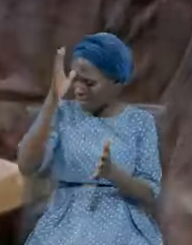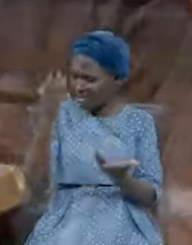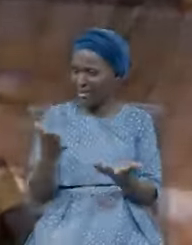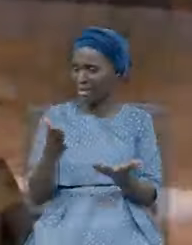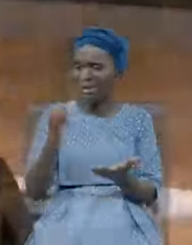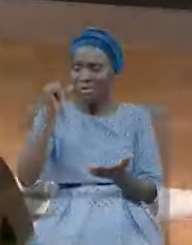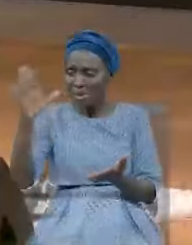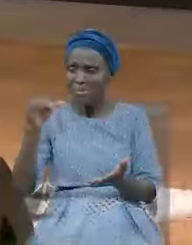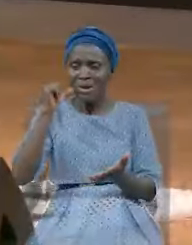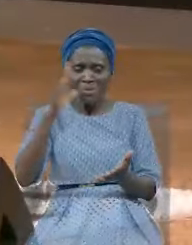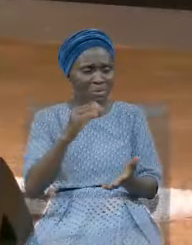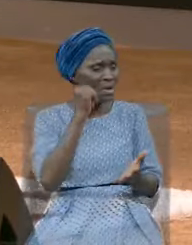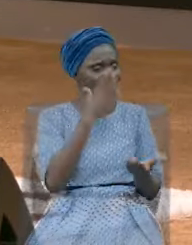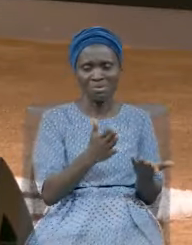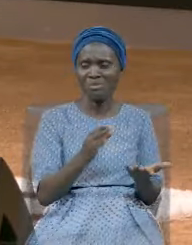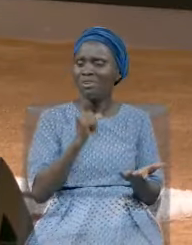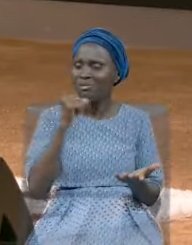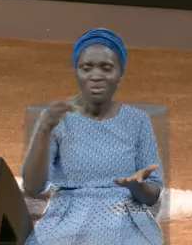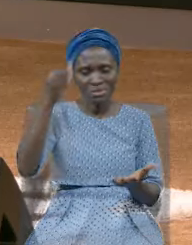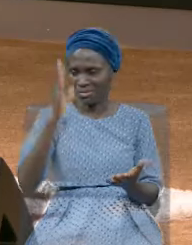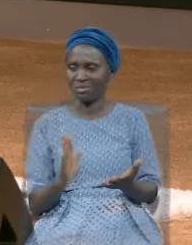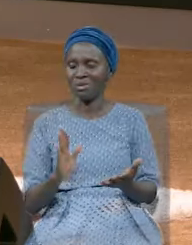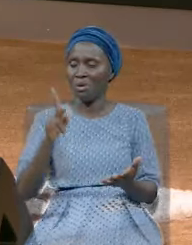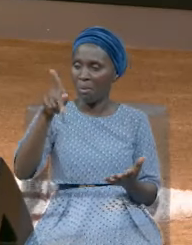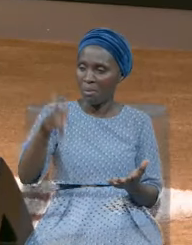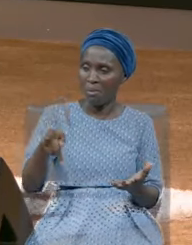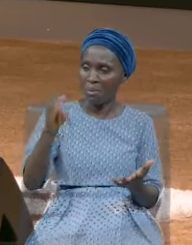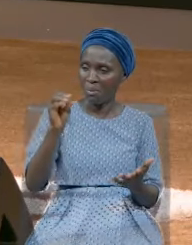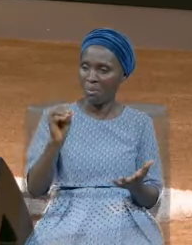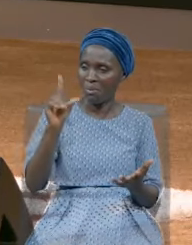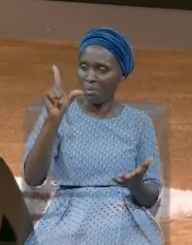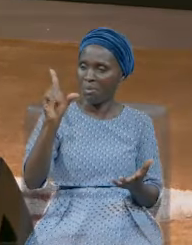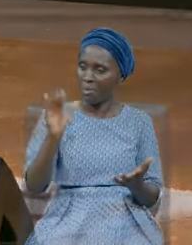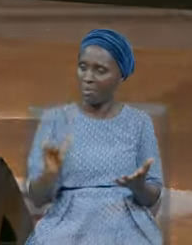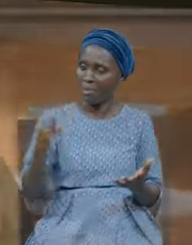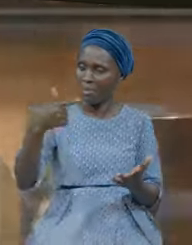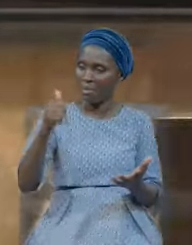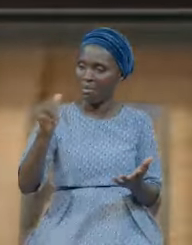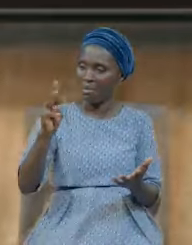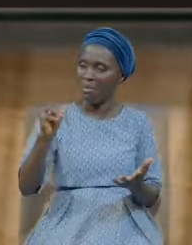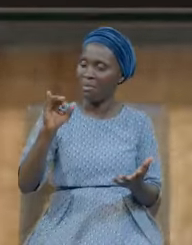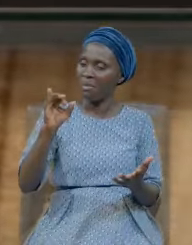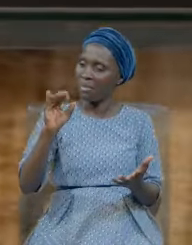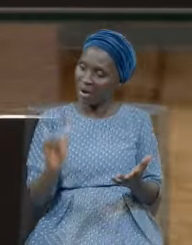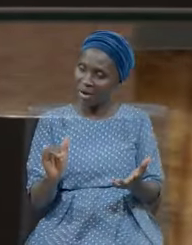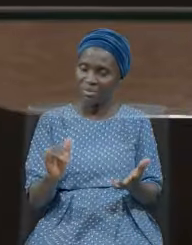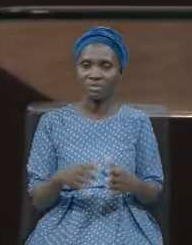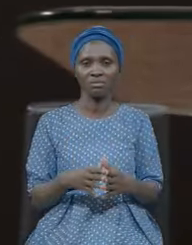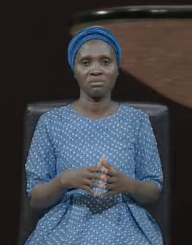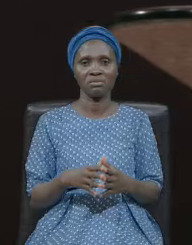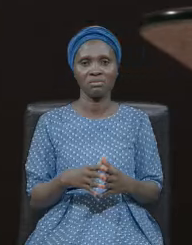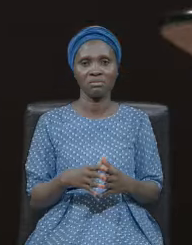woman, it's not of God. Polygamy. Well, he didn't have